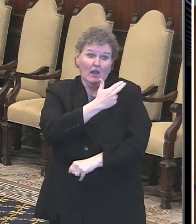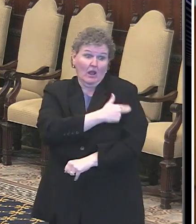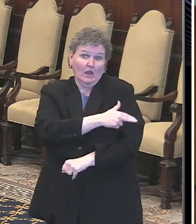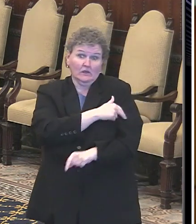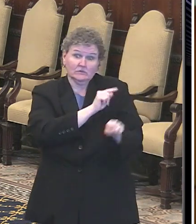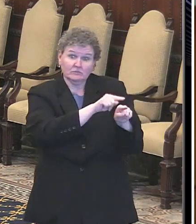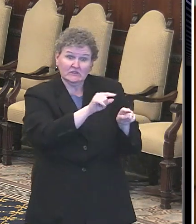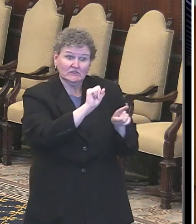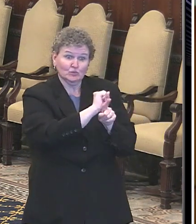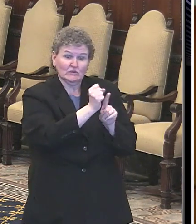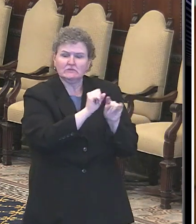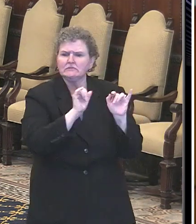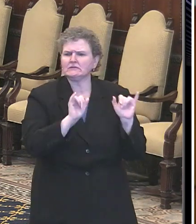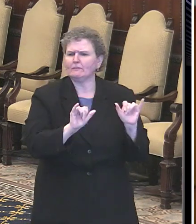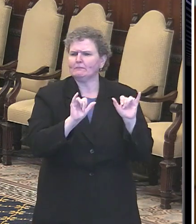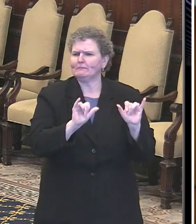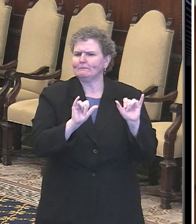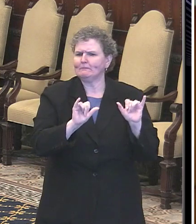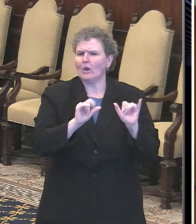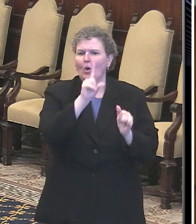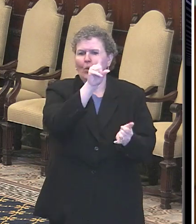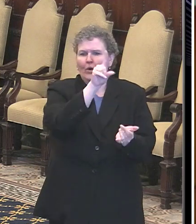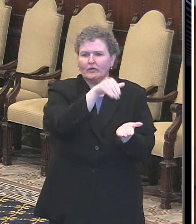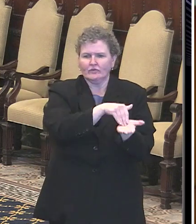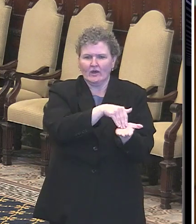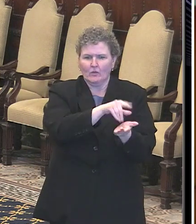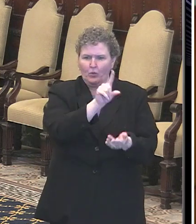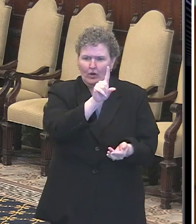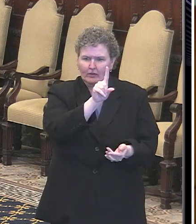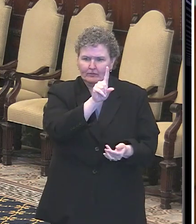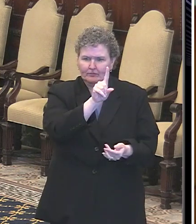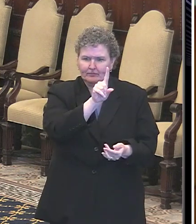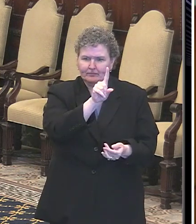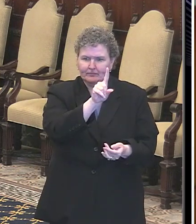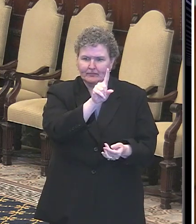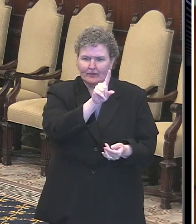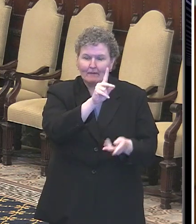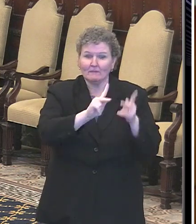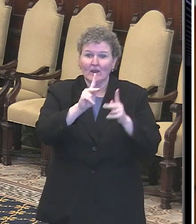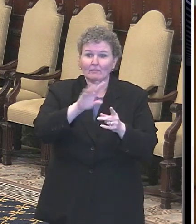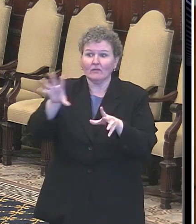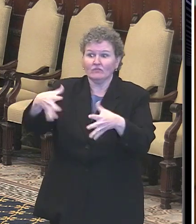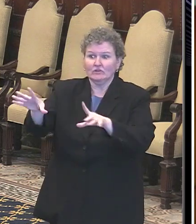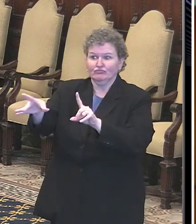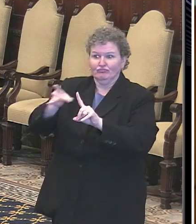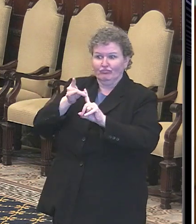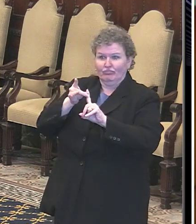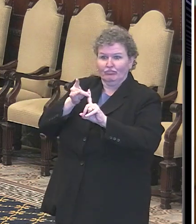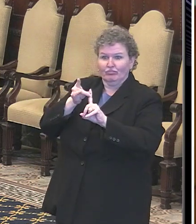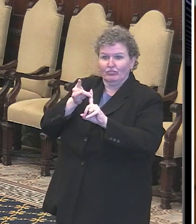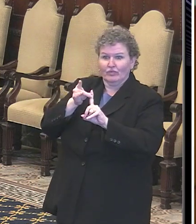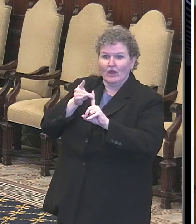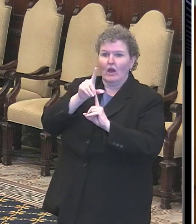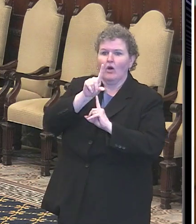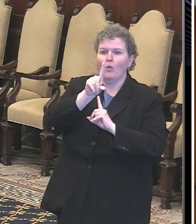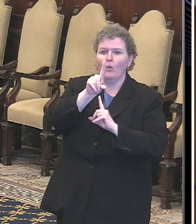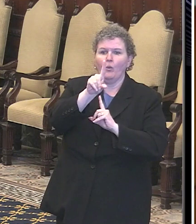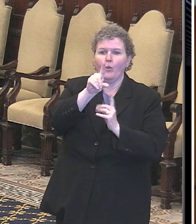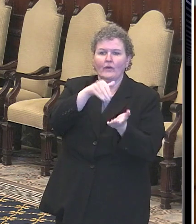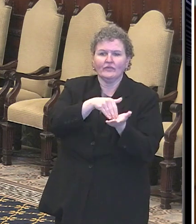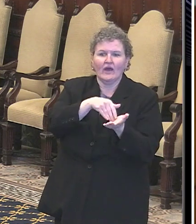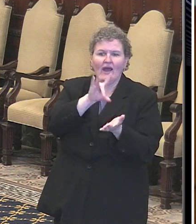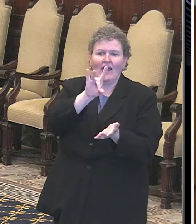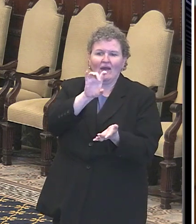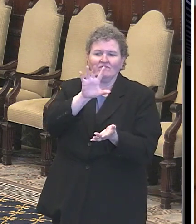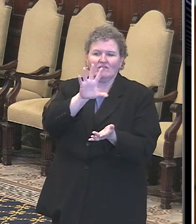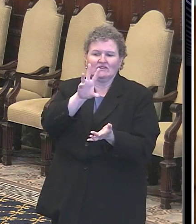have 1,001 people with the coronavirus infection in Philadelphia hospitals and 1,856 in hospitals